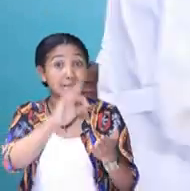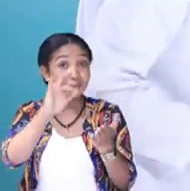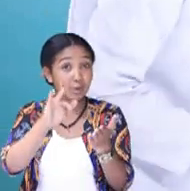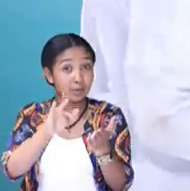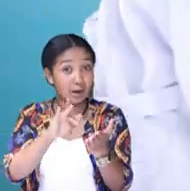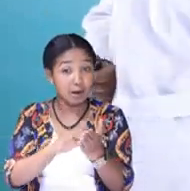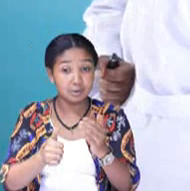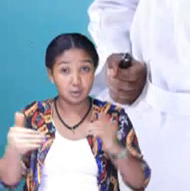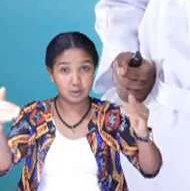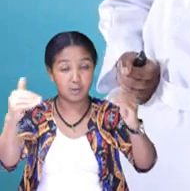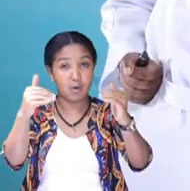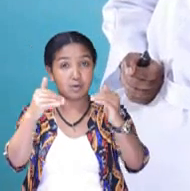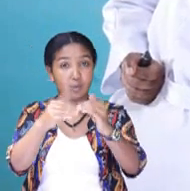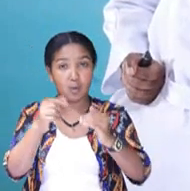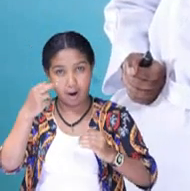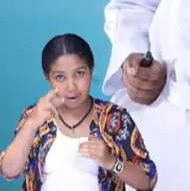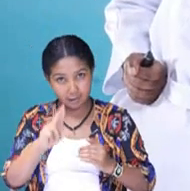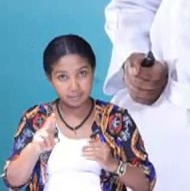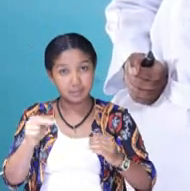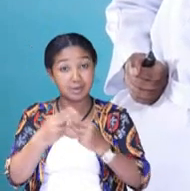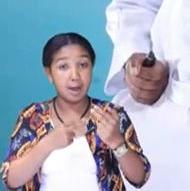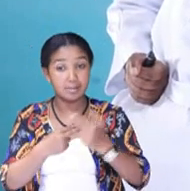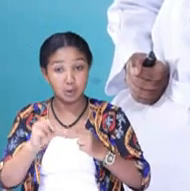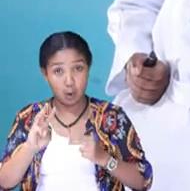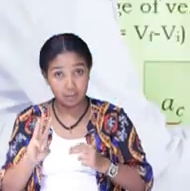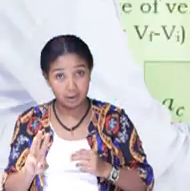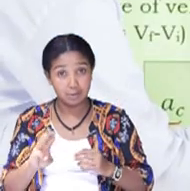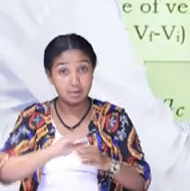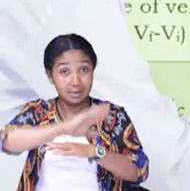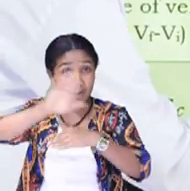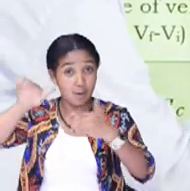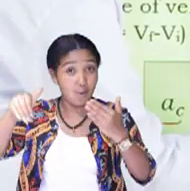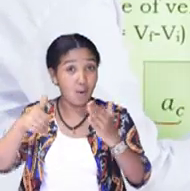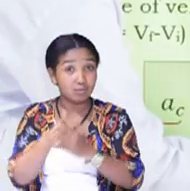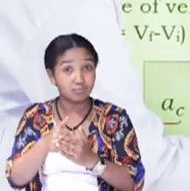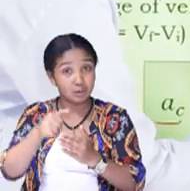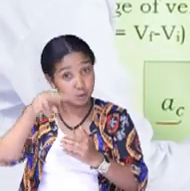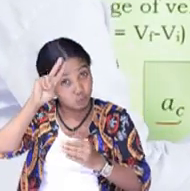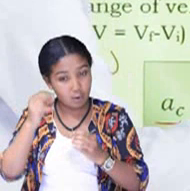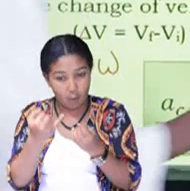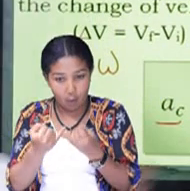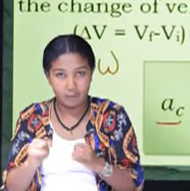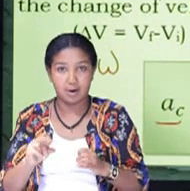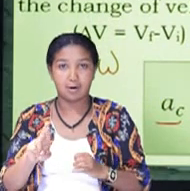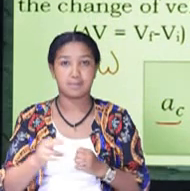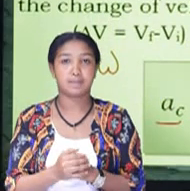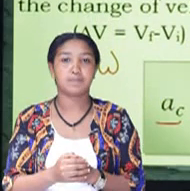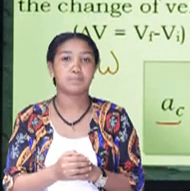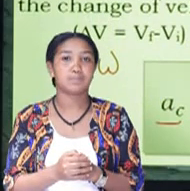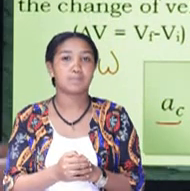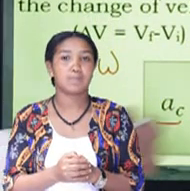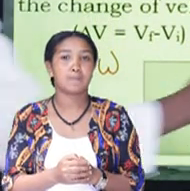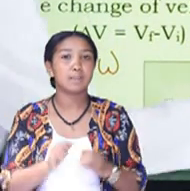centripetal acceleration is equal to r times omega the whole squared over r.